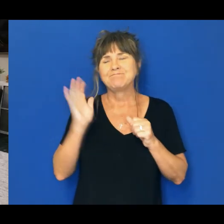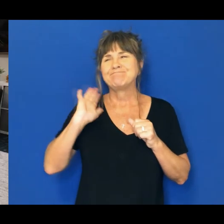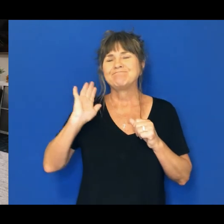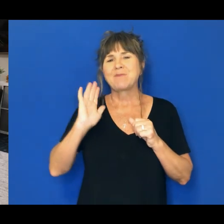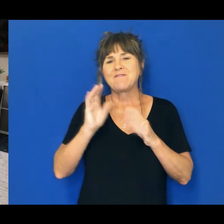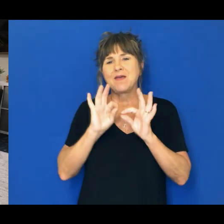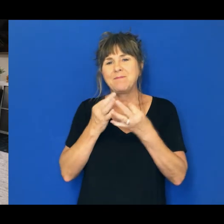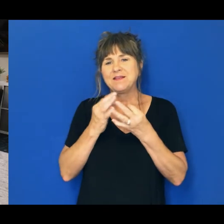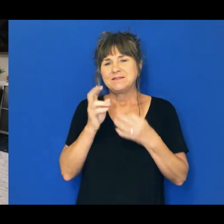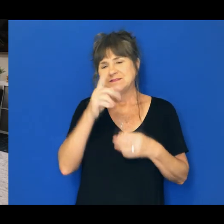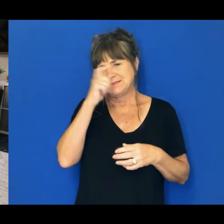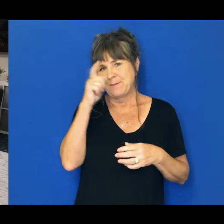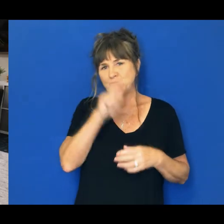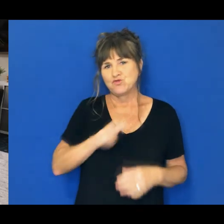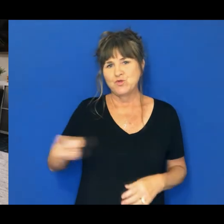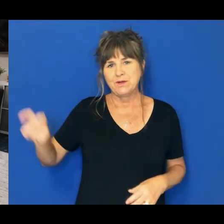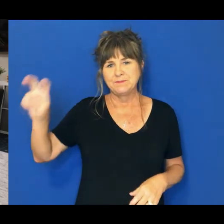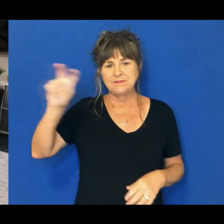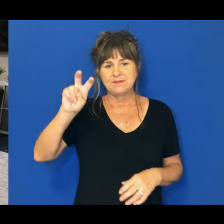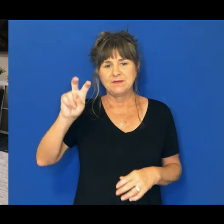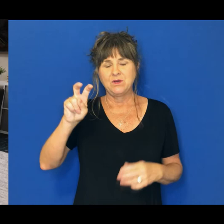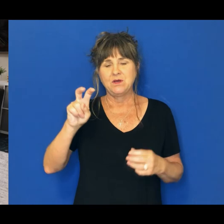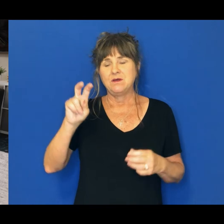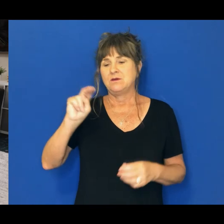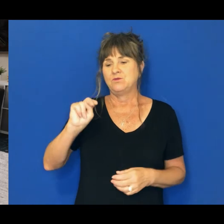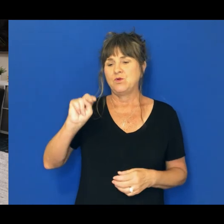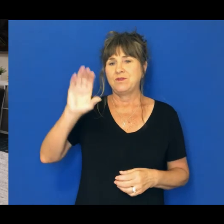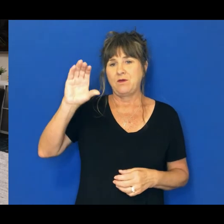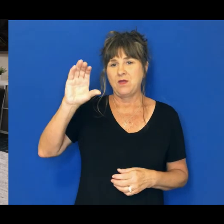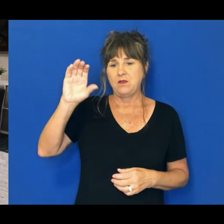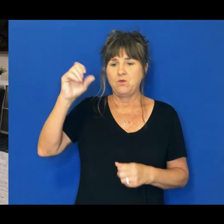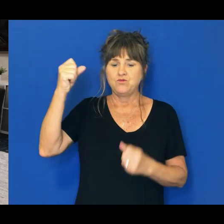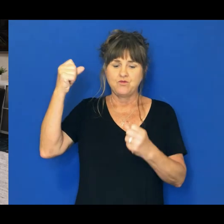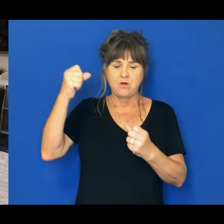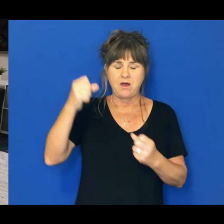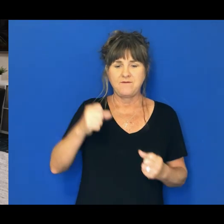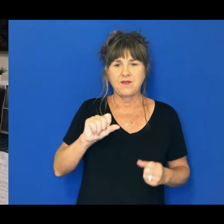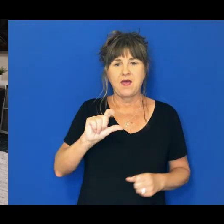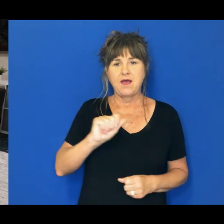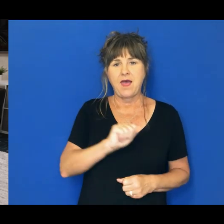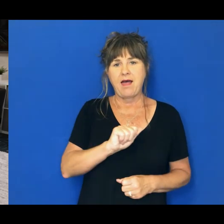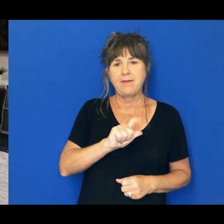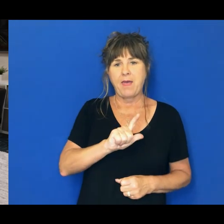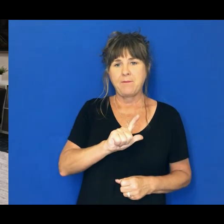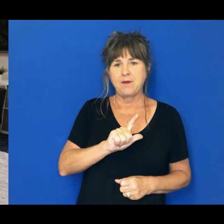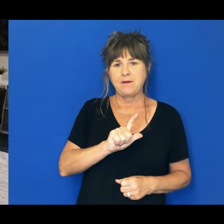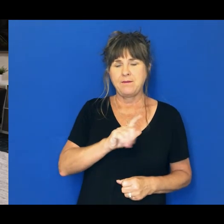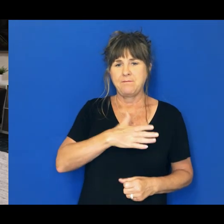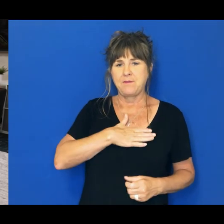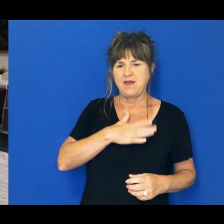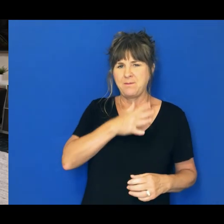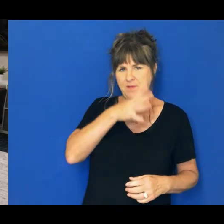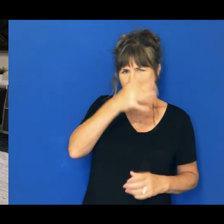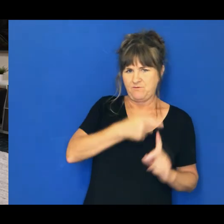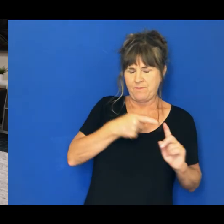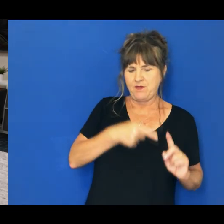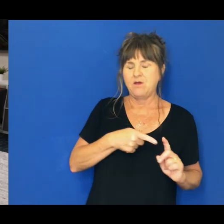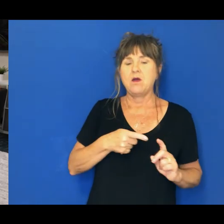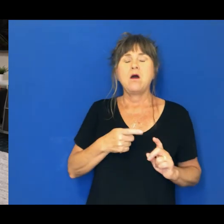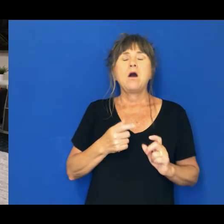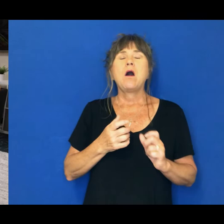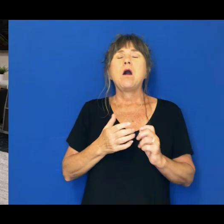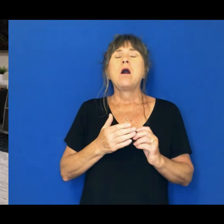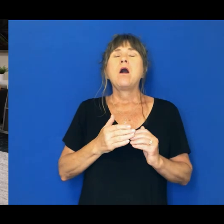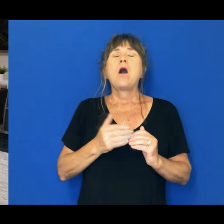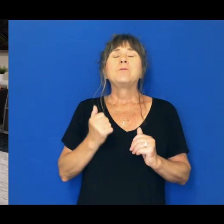summer trips my family and I used to take. We would drive from North Carolina down to Mobile, Alabama, where my parents are from. And almost every summer,